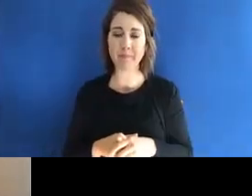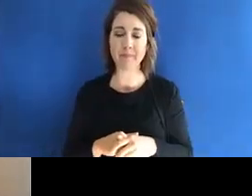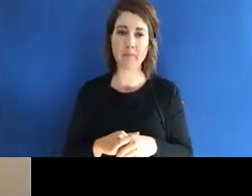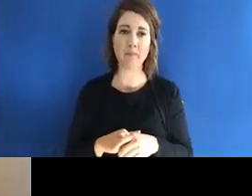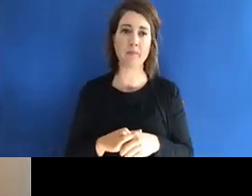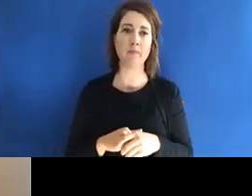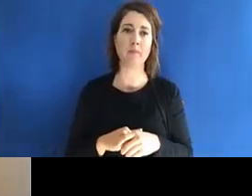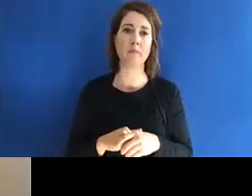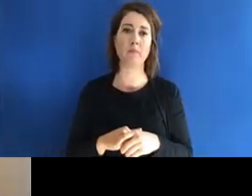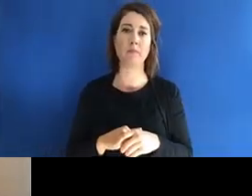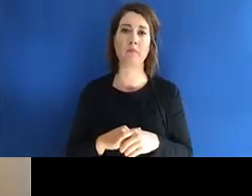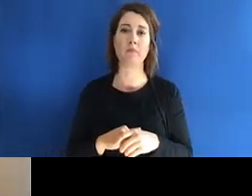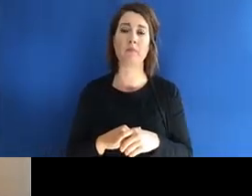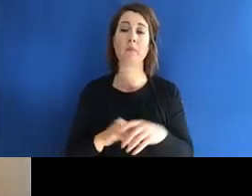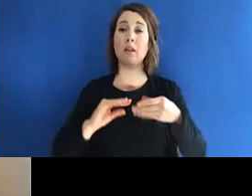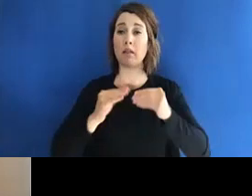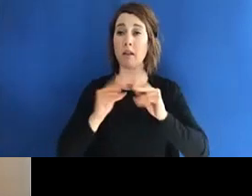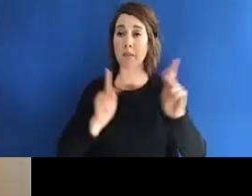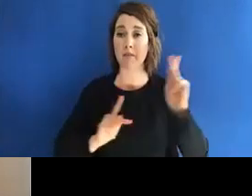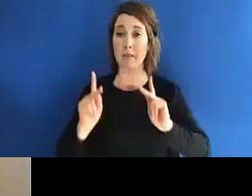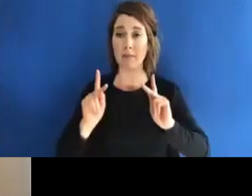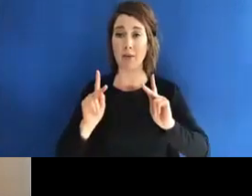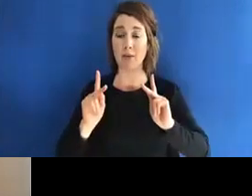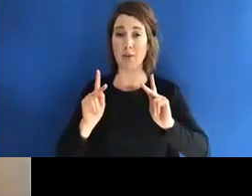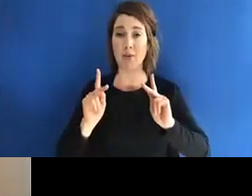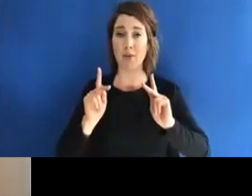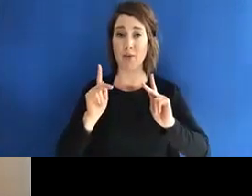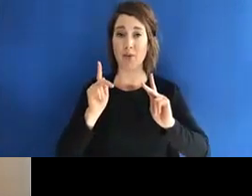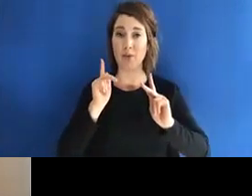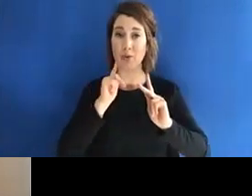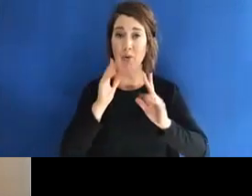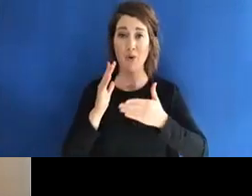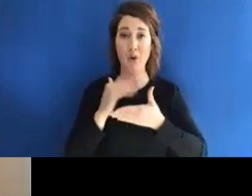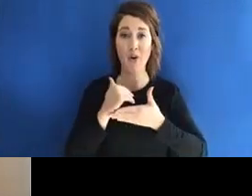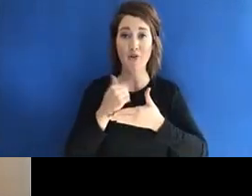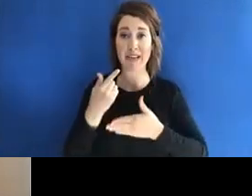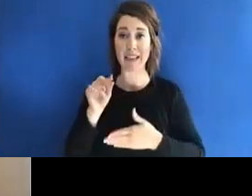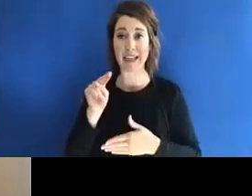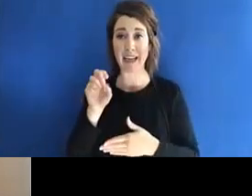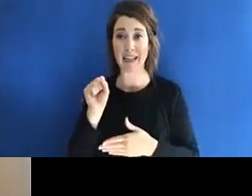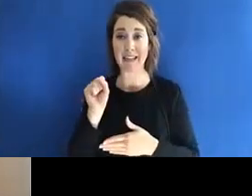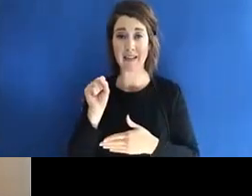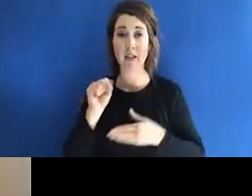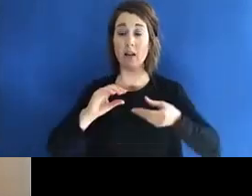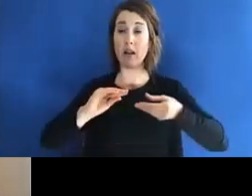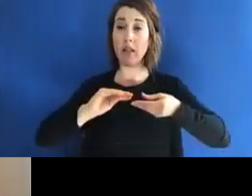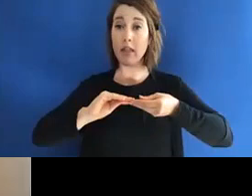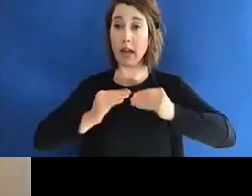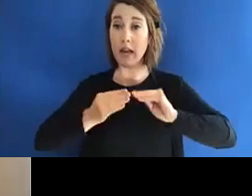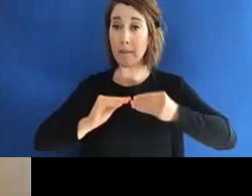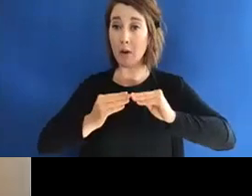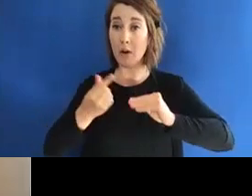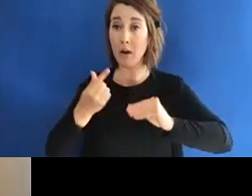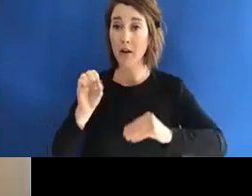of participants earning gains, as we talked about on the previous slide, the number of gains earned is